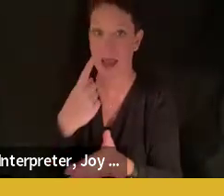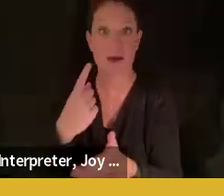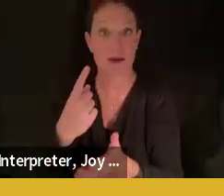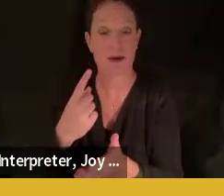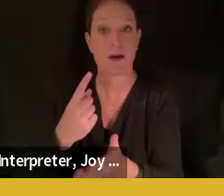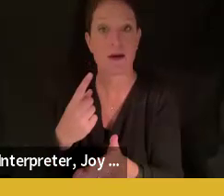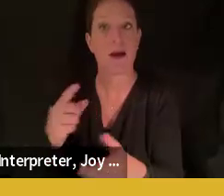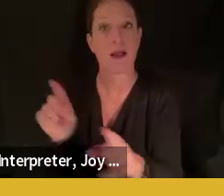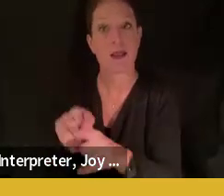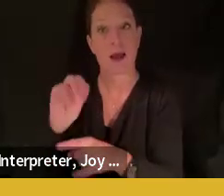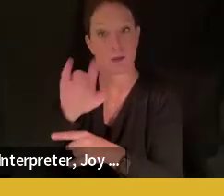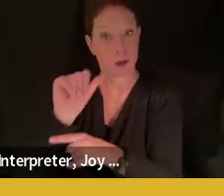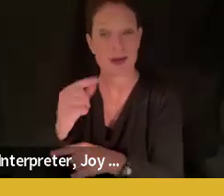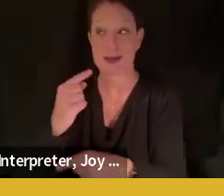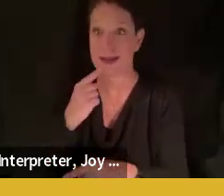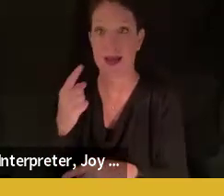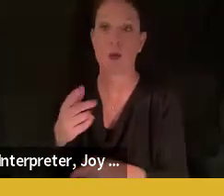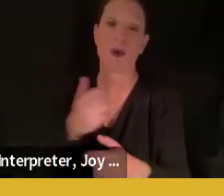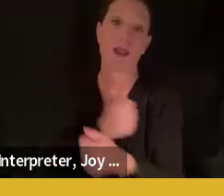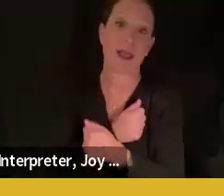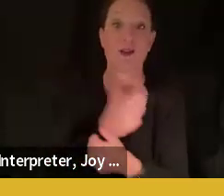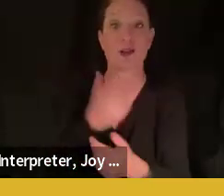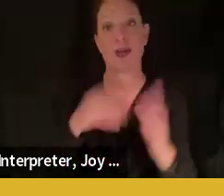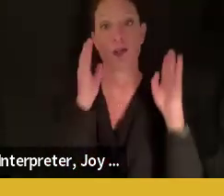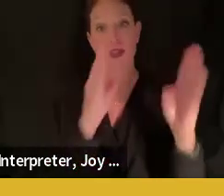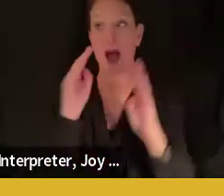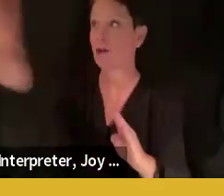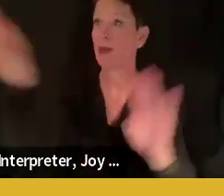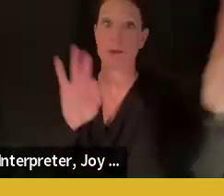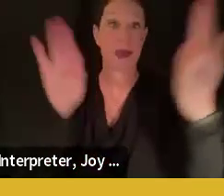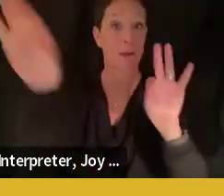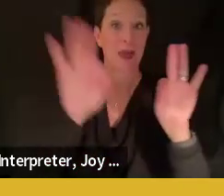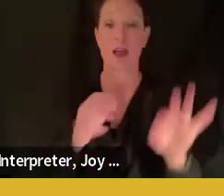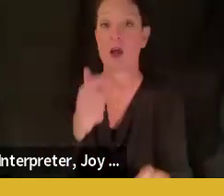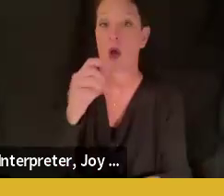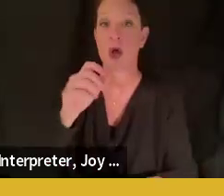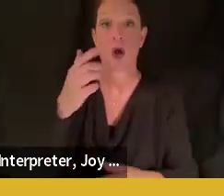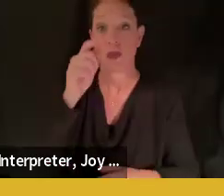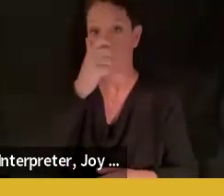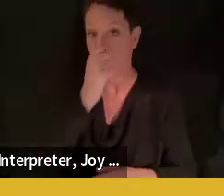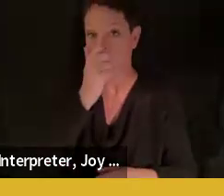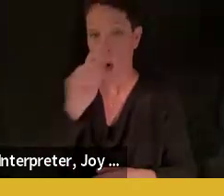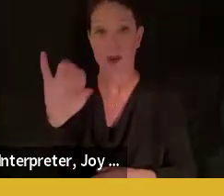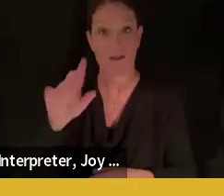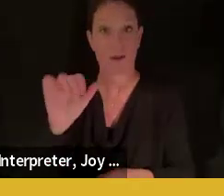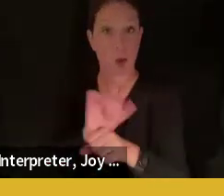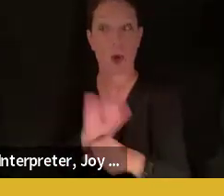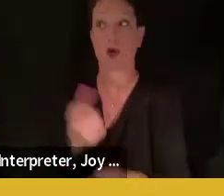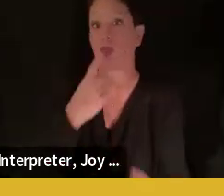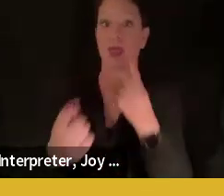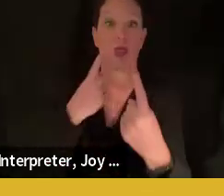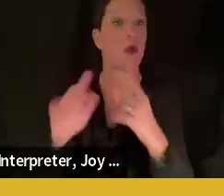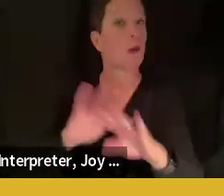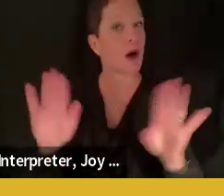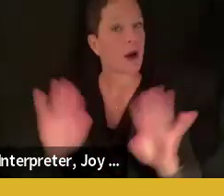condition. Like Maria stated, we love to go into the aisles, grab all the cold and flu stuff we can get, and see what works. But you want to make